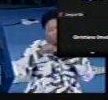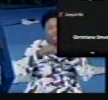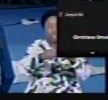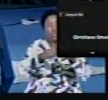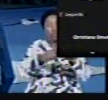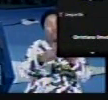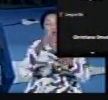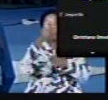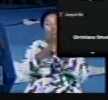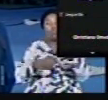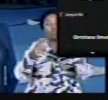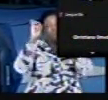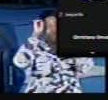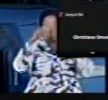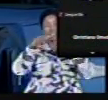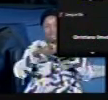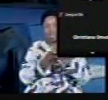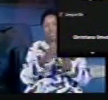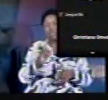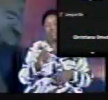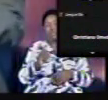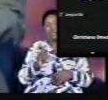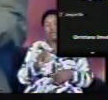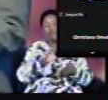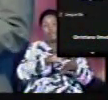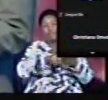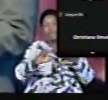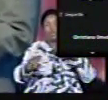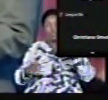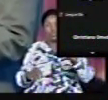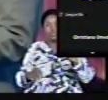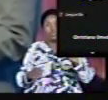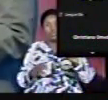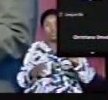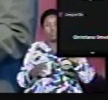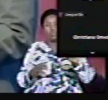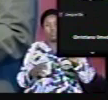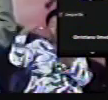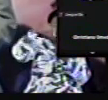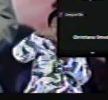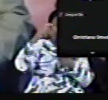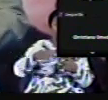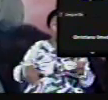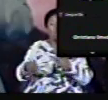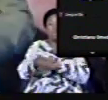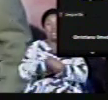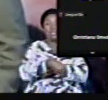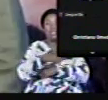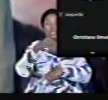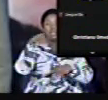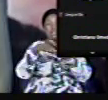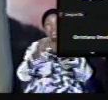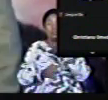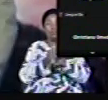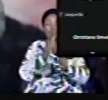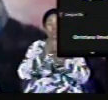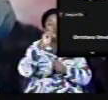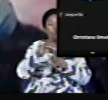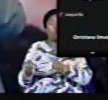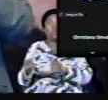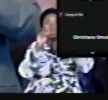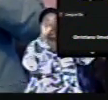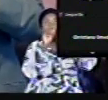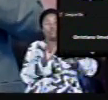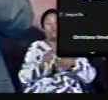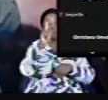began. Look at verse 2. In verse 2, until the day in the which he was taken up, after